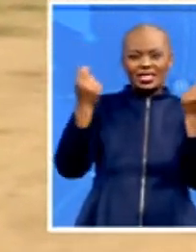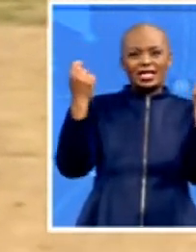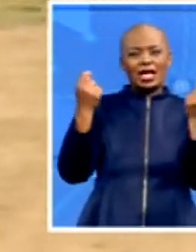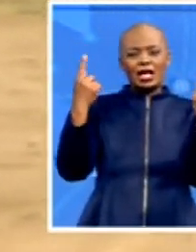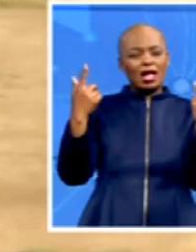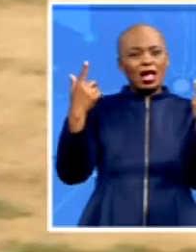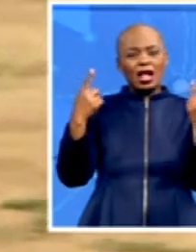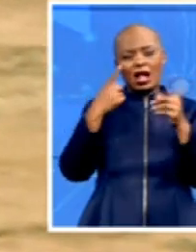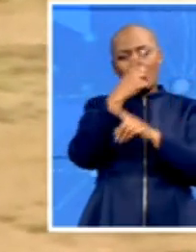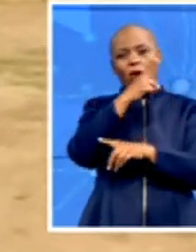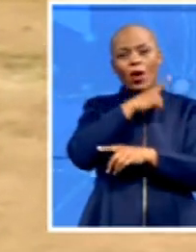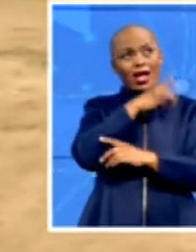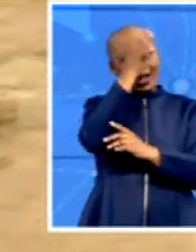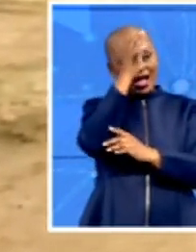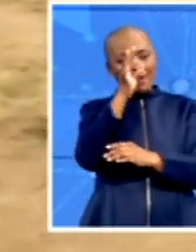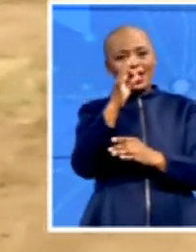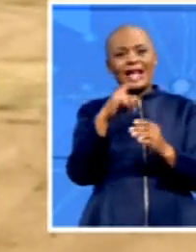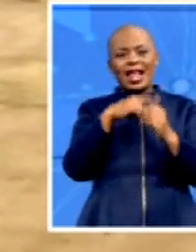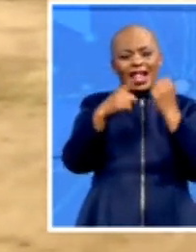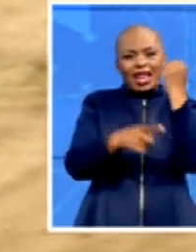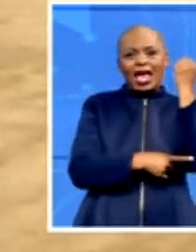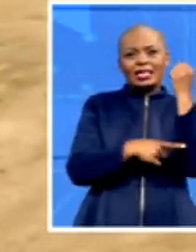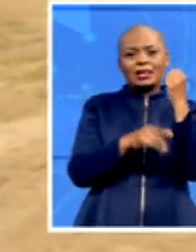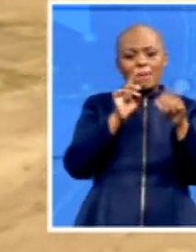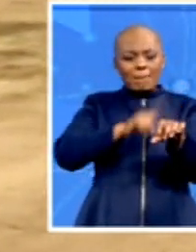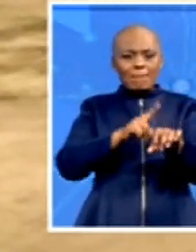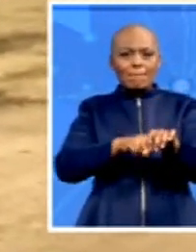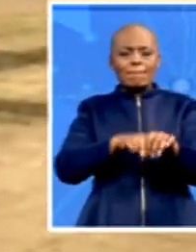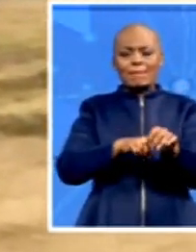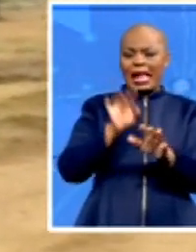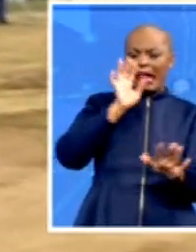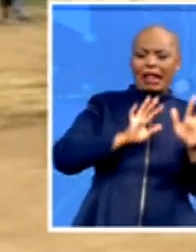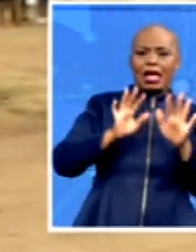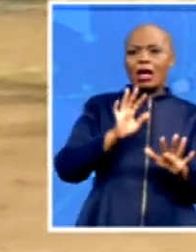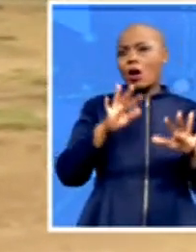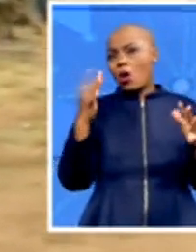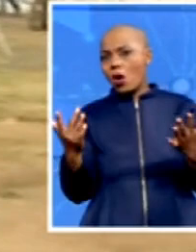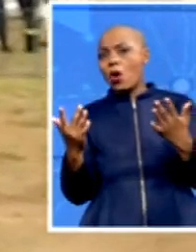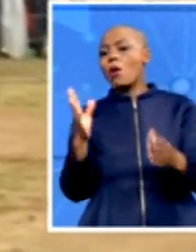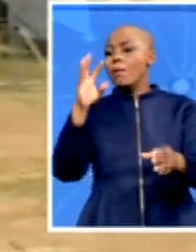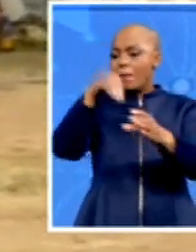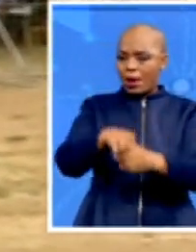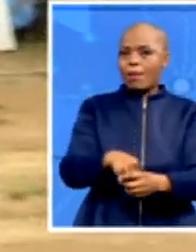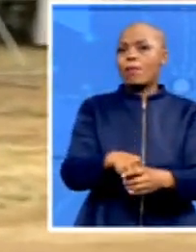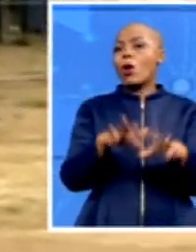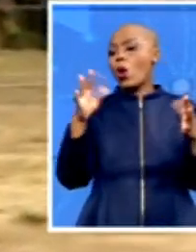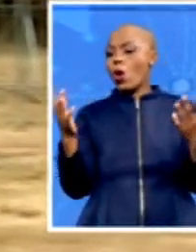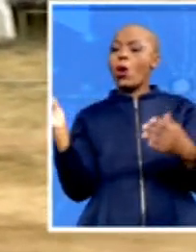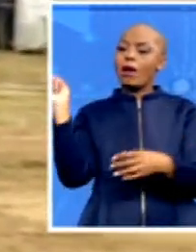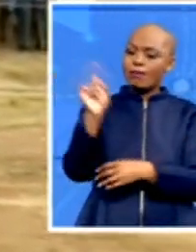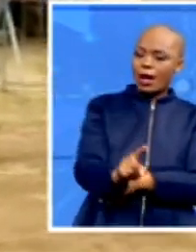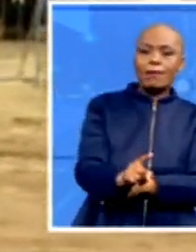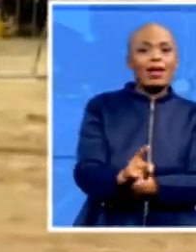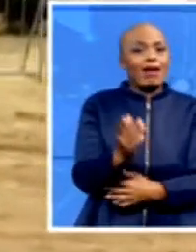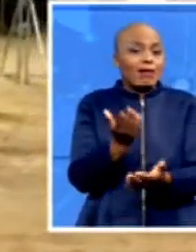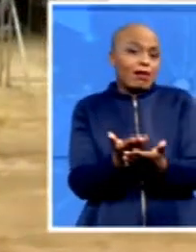minutes to also be part of the planning, Blaine. So they're saying that, well, whether the court cases are continuing